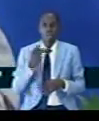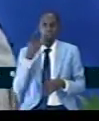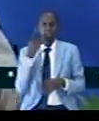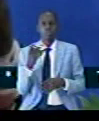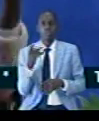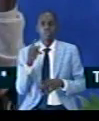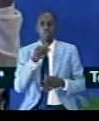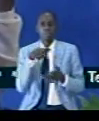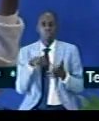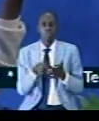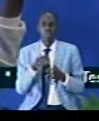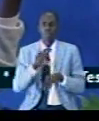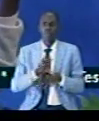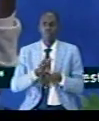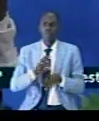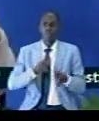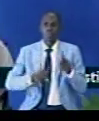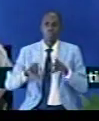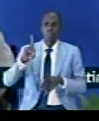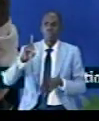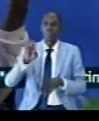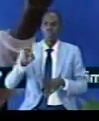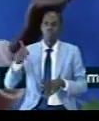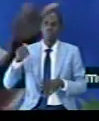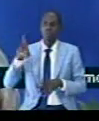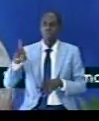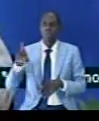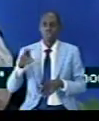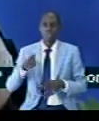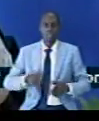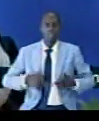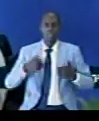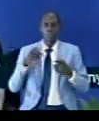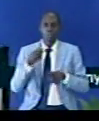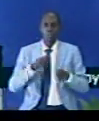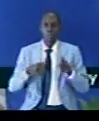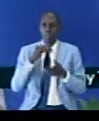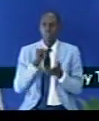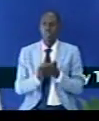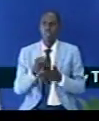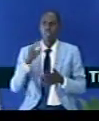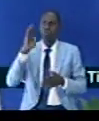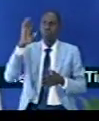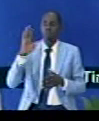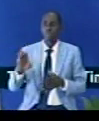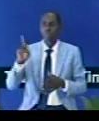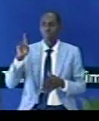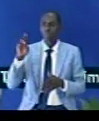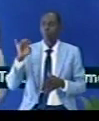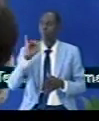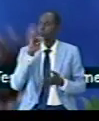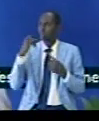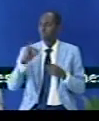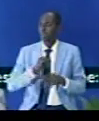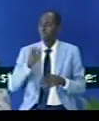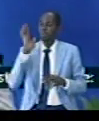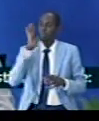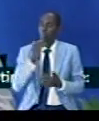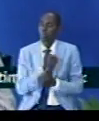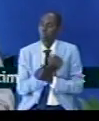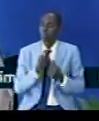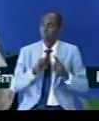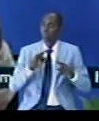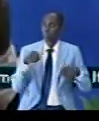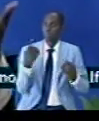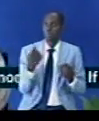nlo pe won so pe baba umuyi wa o pe emi a tele won lo o o wa ni eh ko de